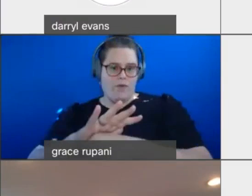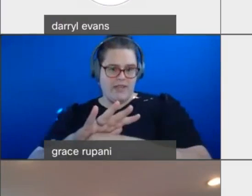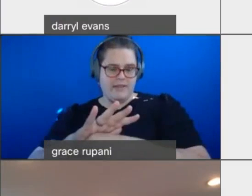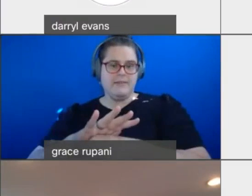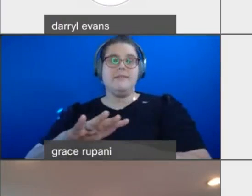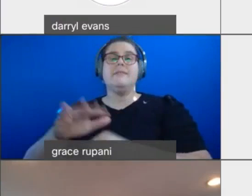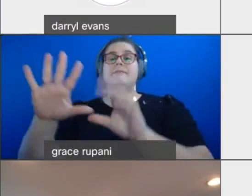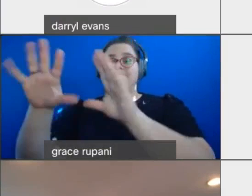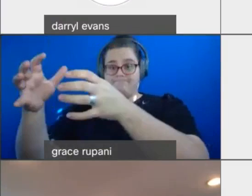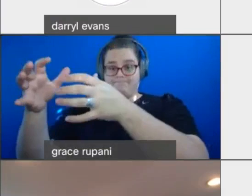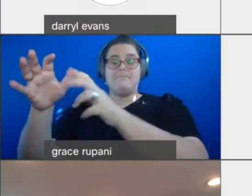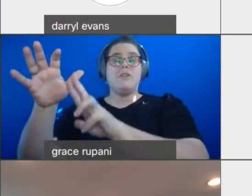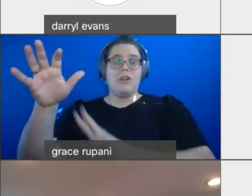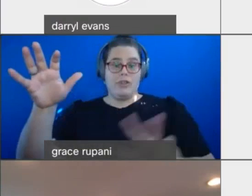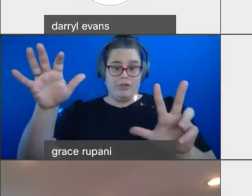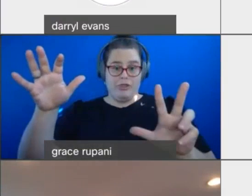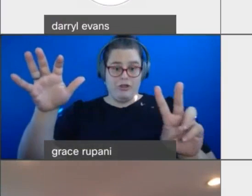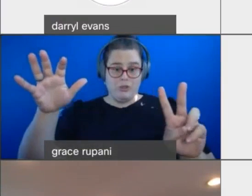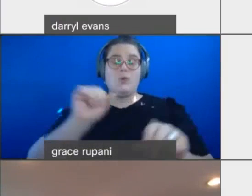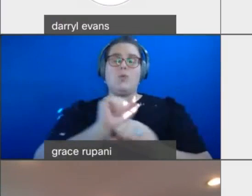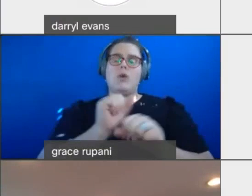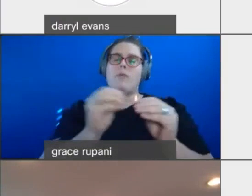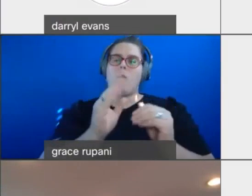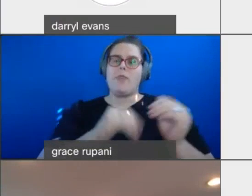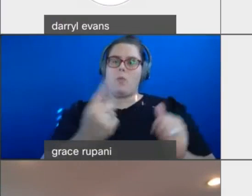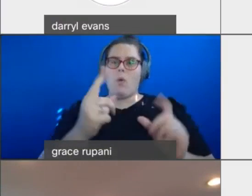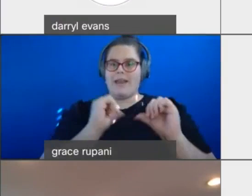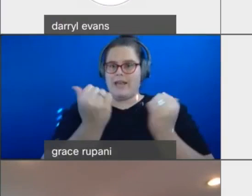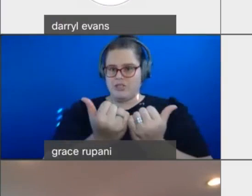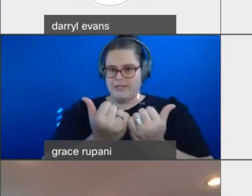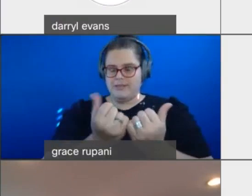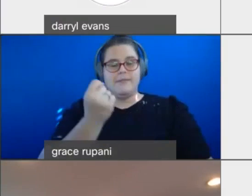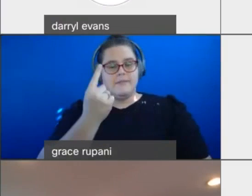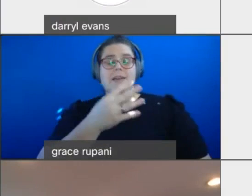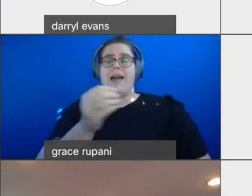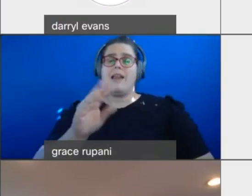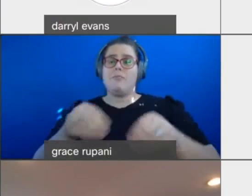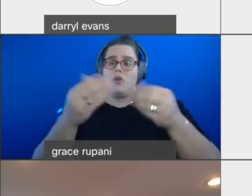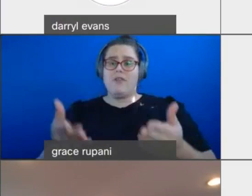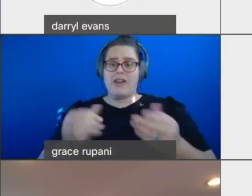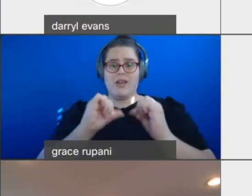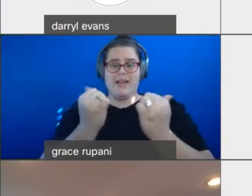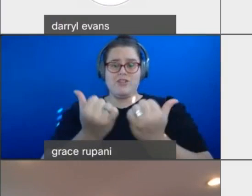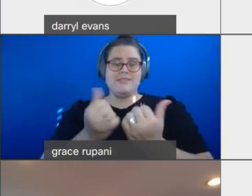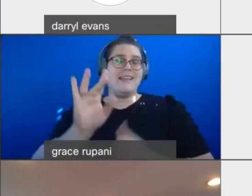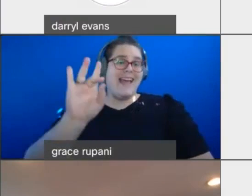for more than one agency, and provider agencies have lost 8 staff related to